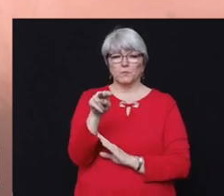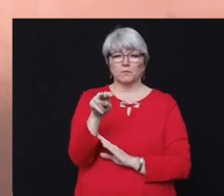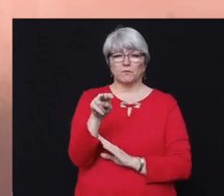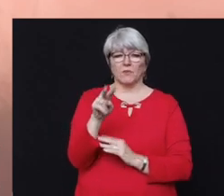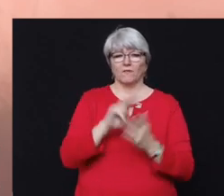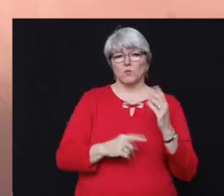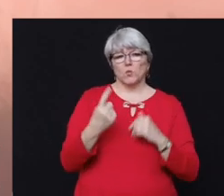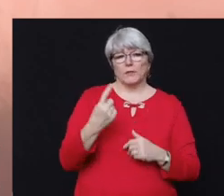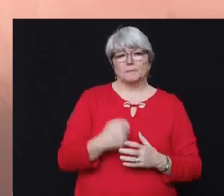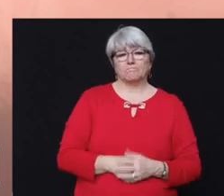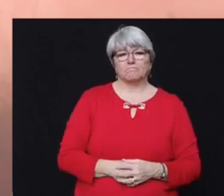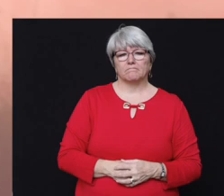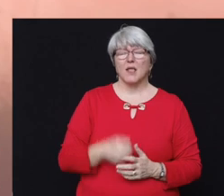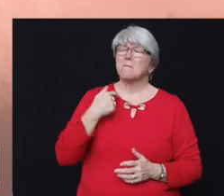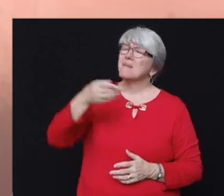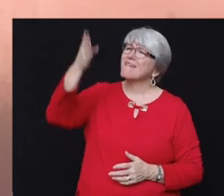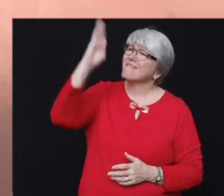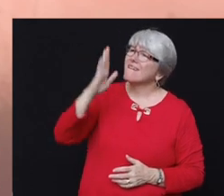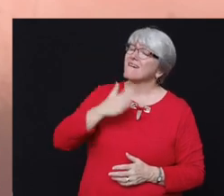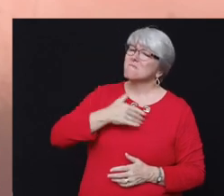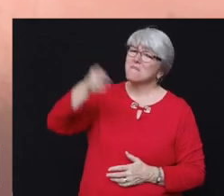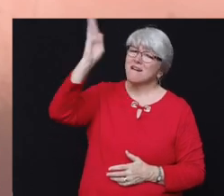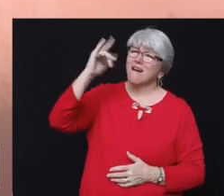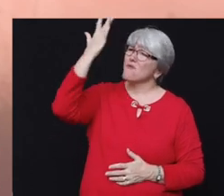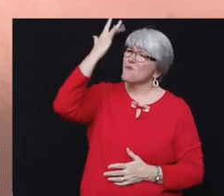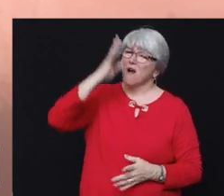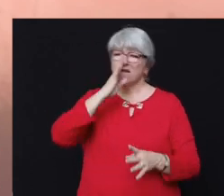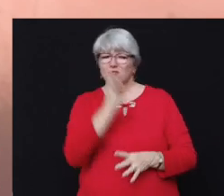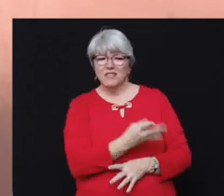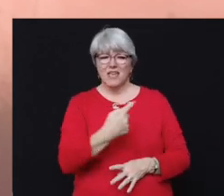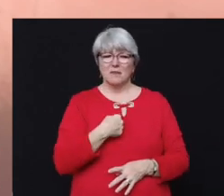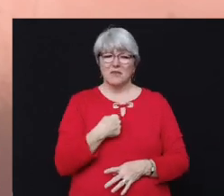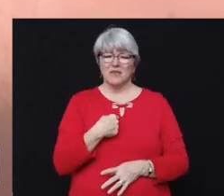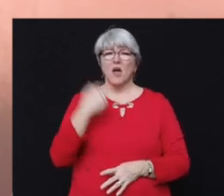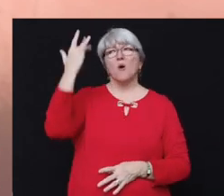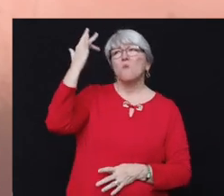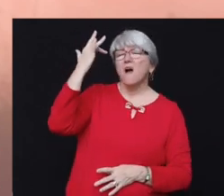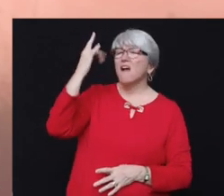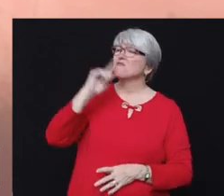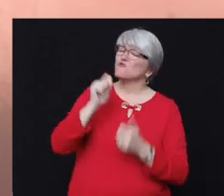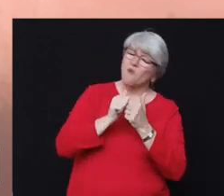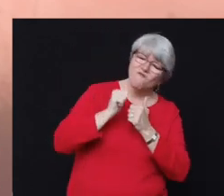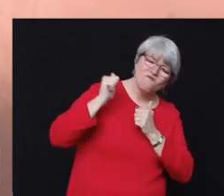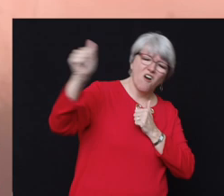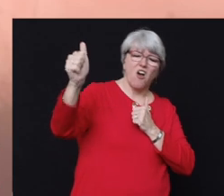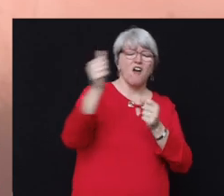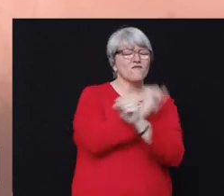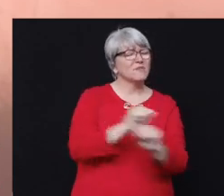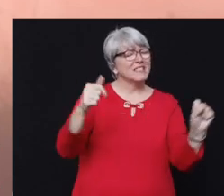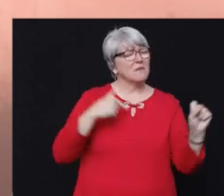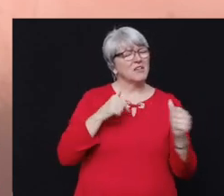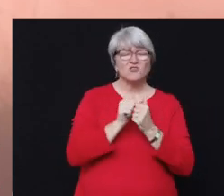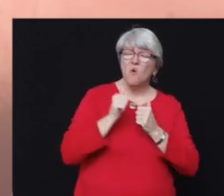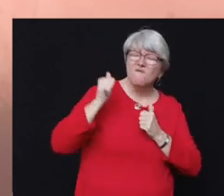22, verse 1. My God, why have you forsaken me? Why are you so far from saving me, so far